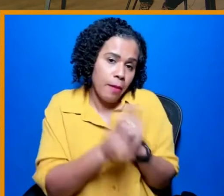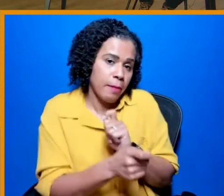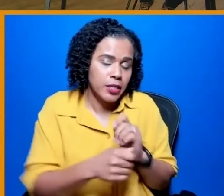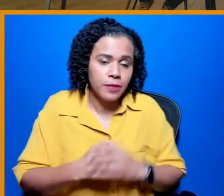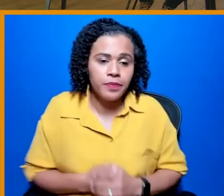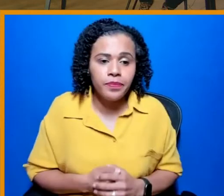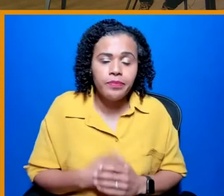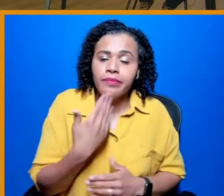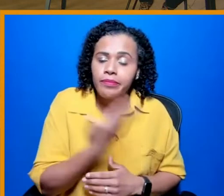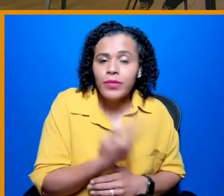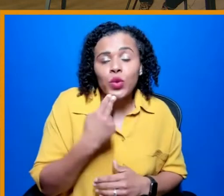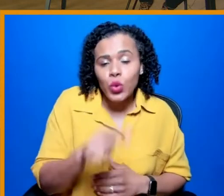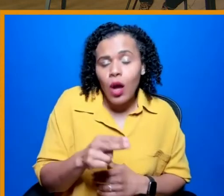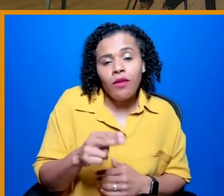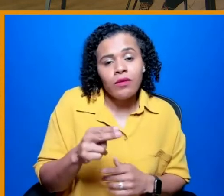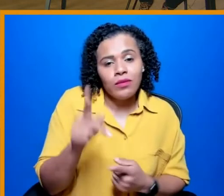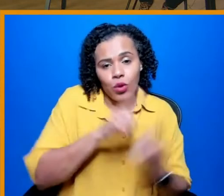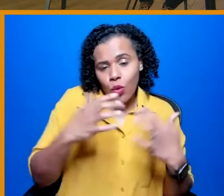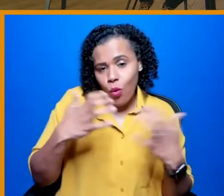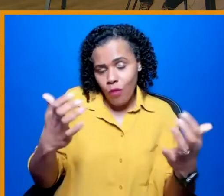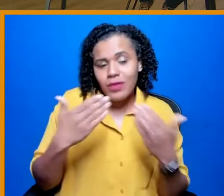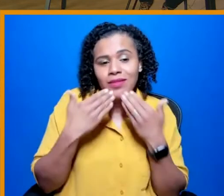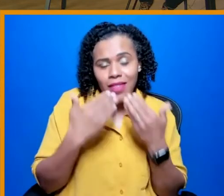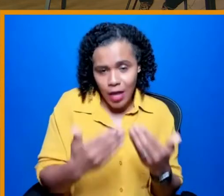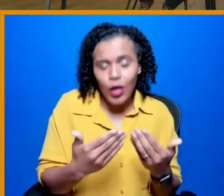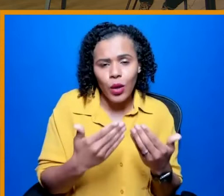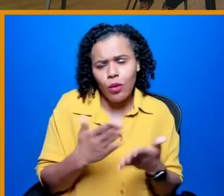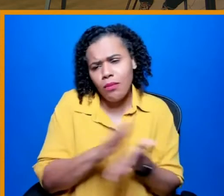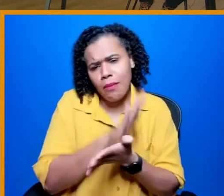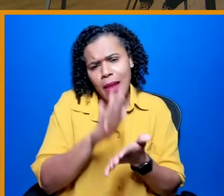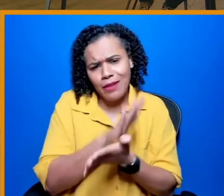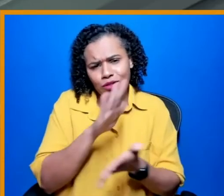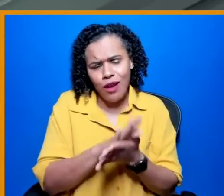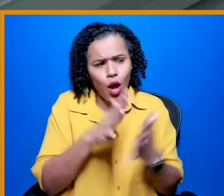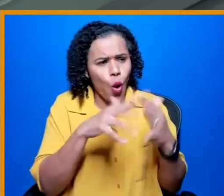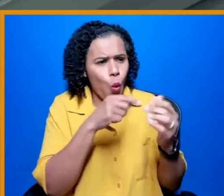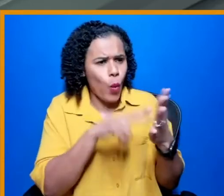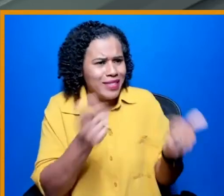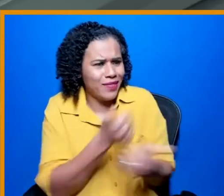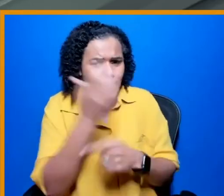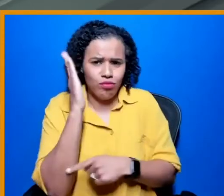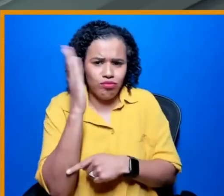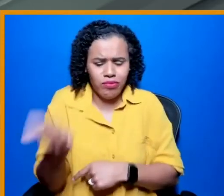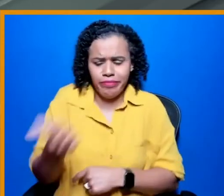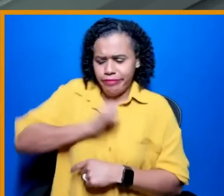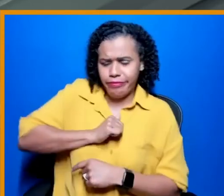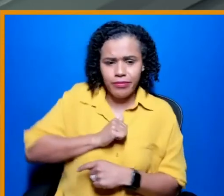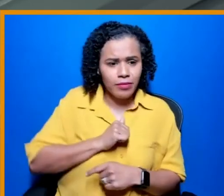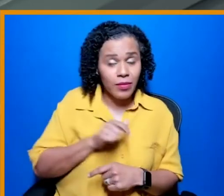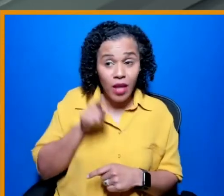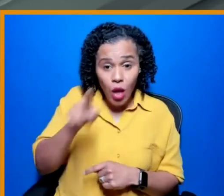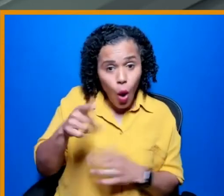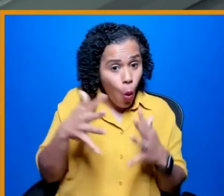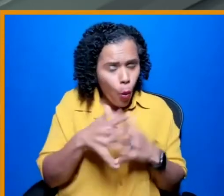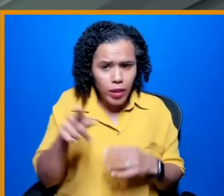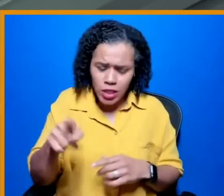Good afternoon, Conference, and thank you, Jenny. It's a pleasure to follow Wendy Chamberlain. The action that Wendy took, the speed at which she took it, and the way in